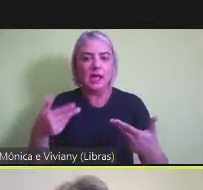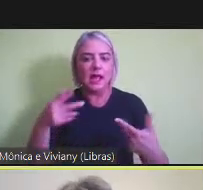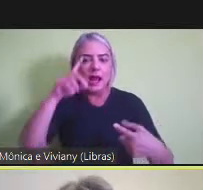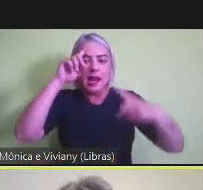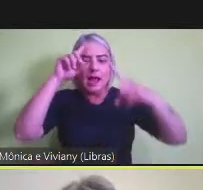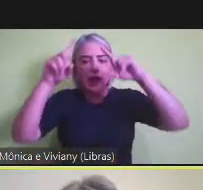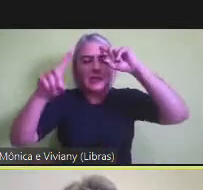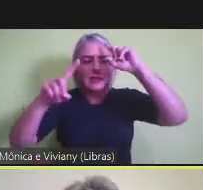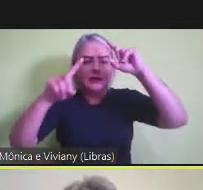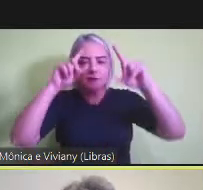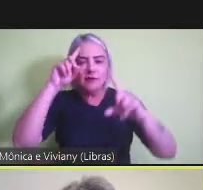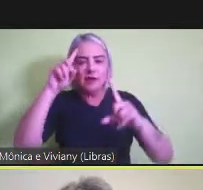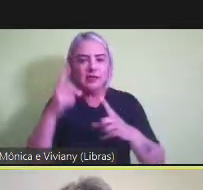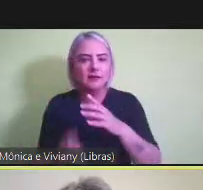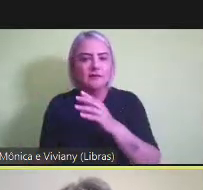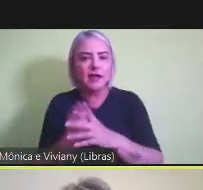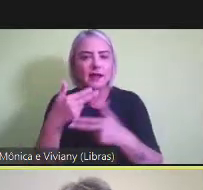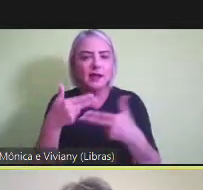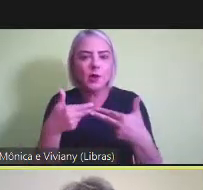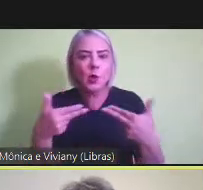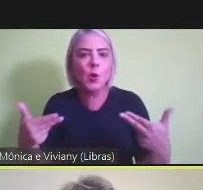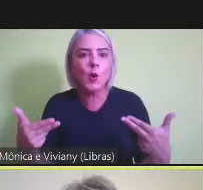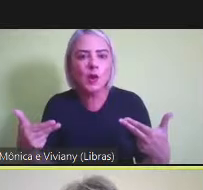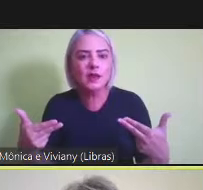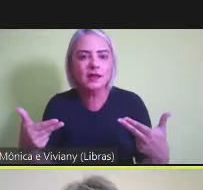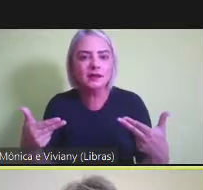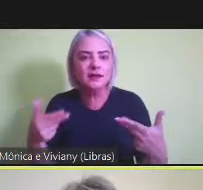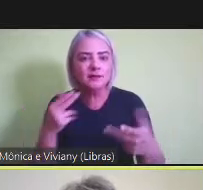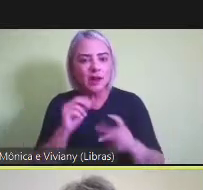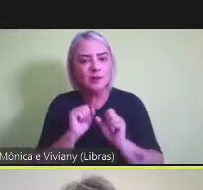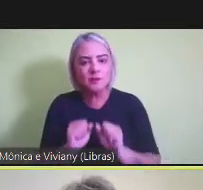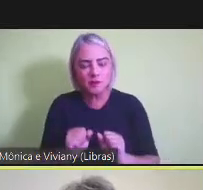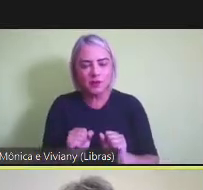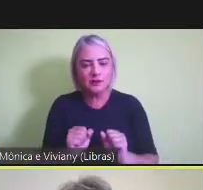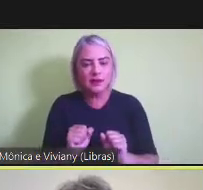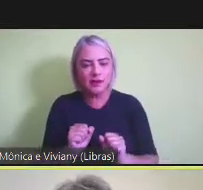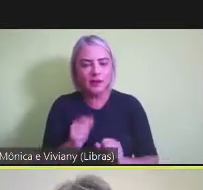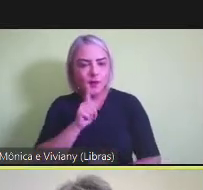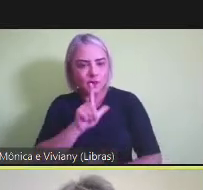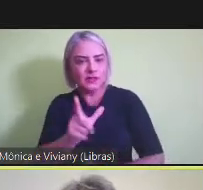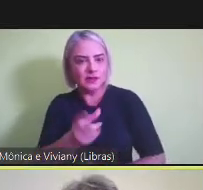population to survive, this population uh,